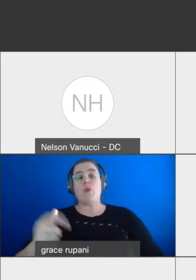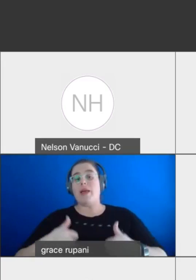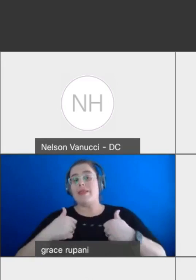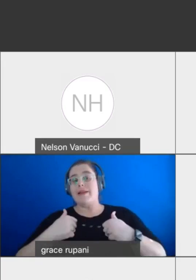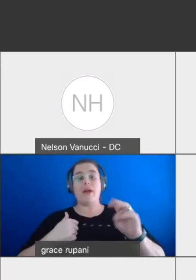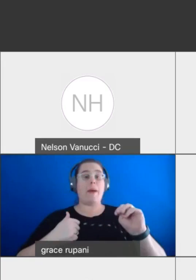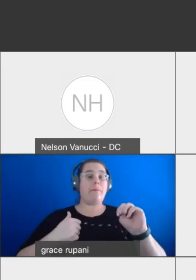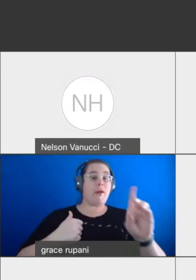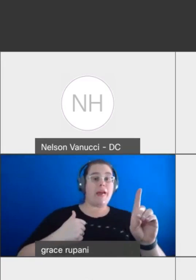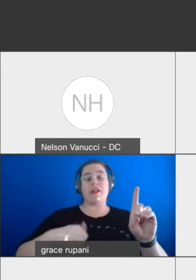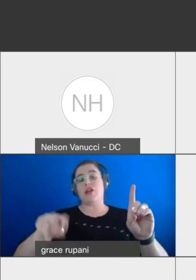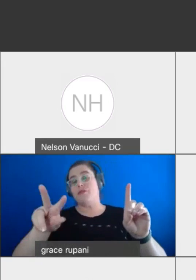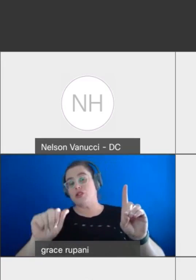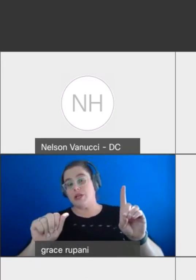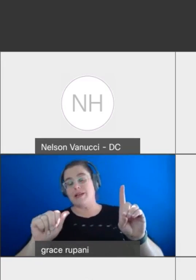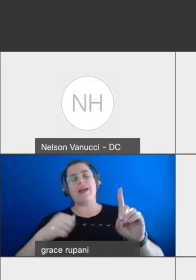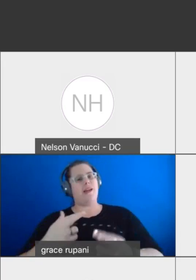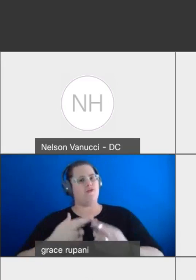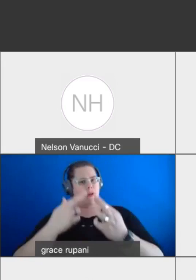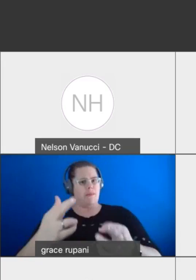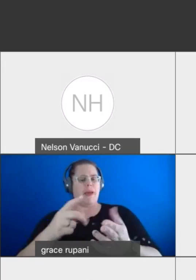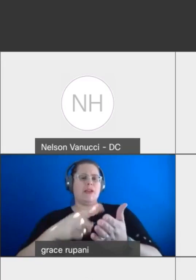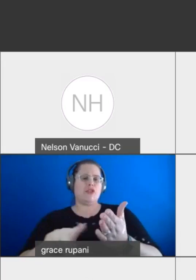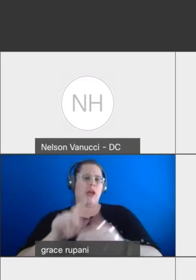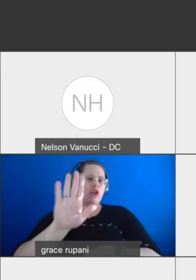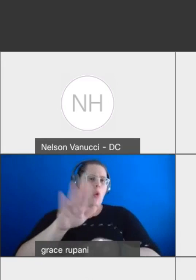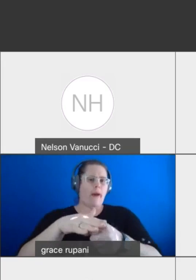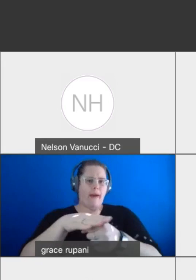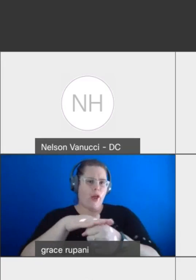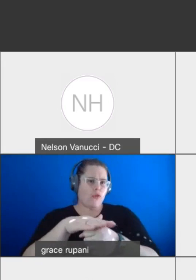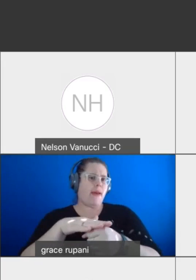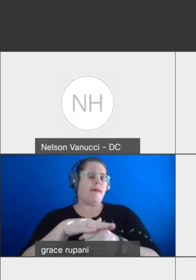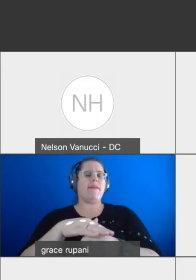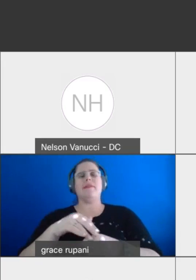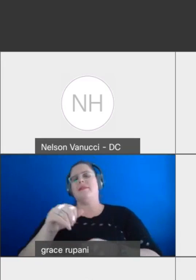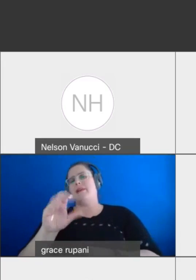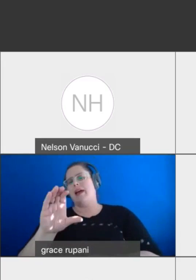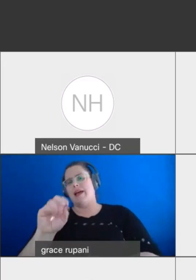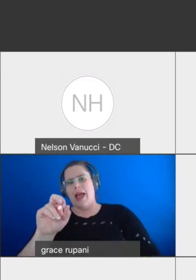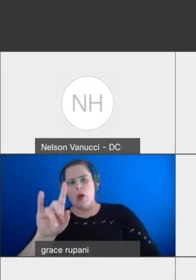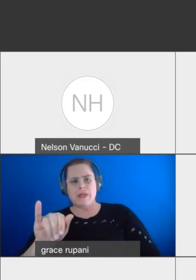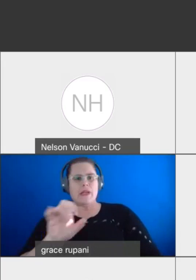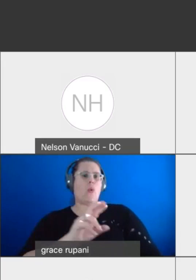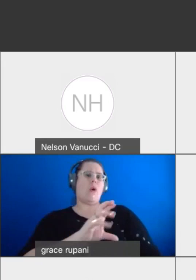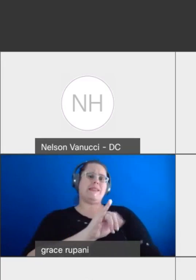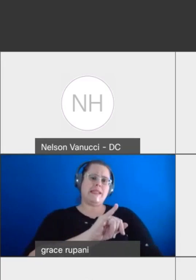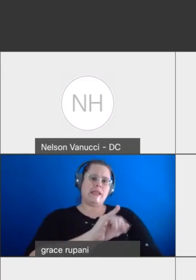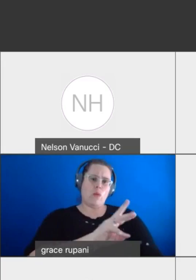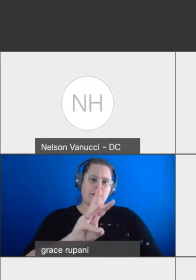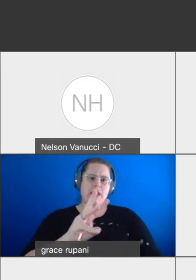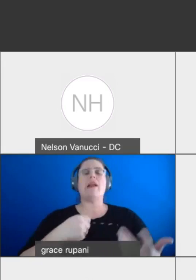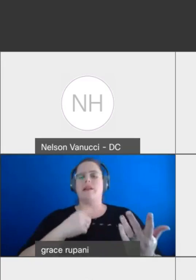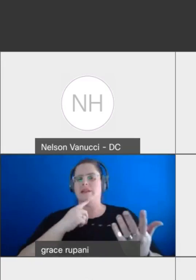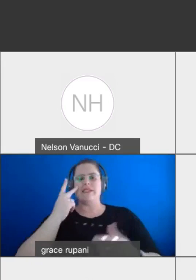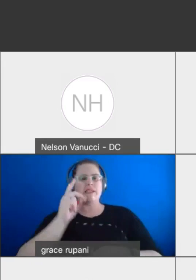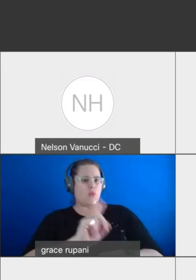should check your local jurisdiction for where they are in terms of availability of vaccine. For people